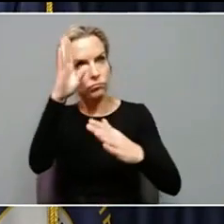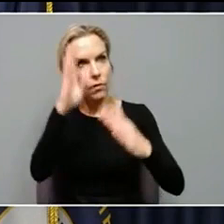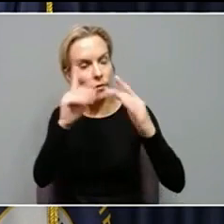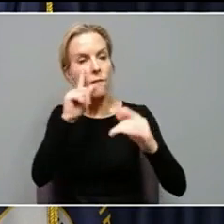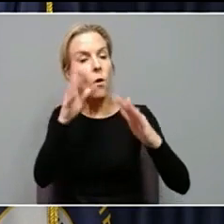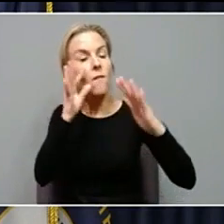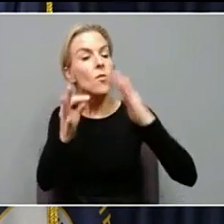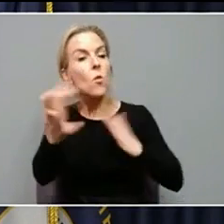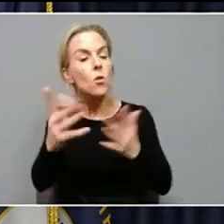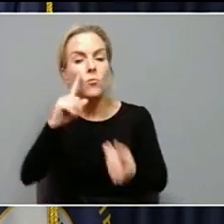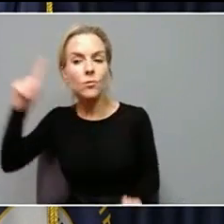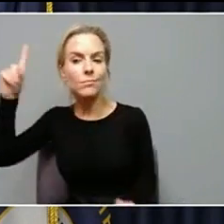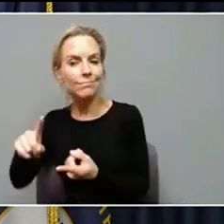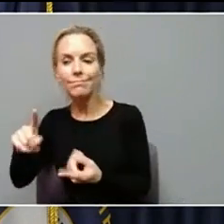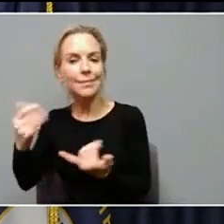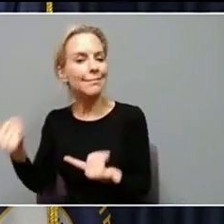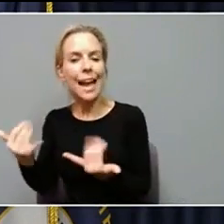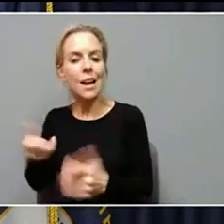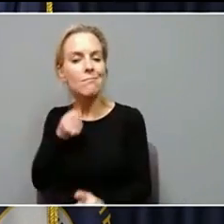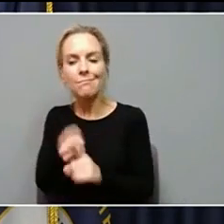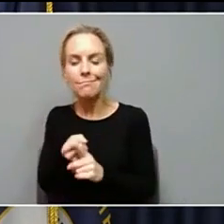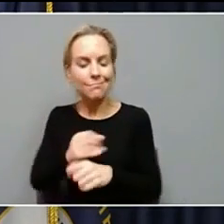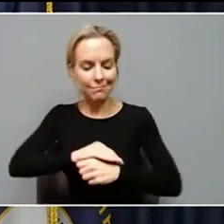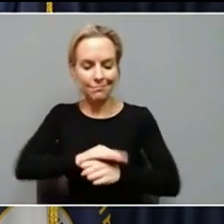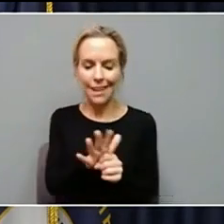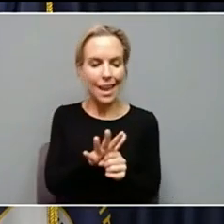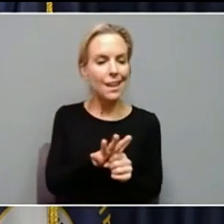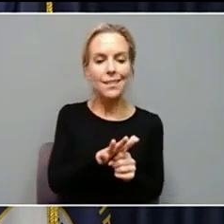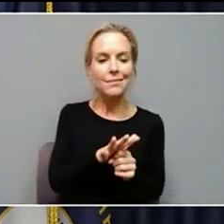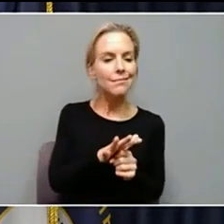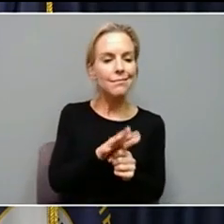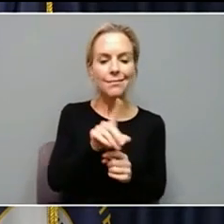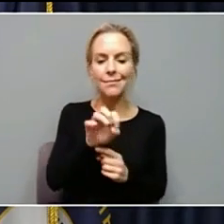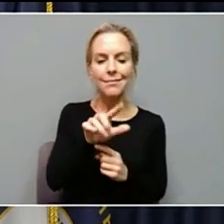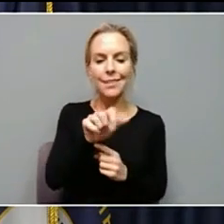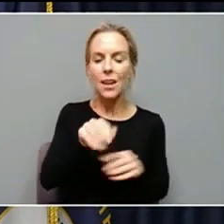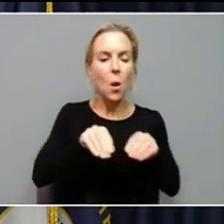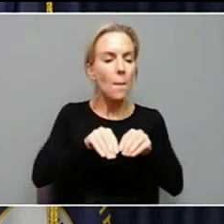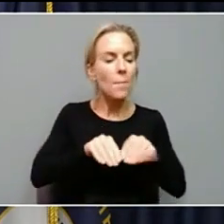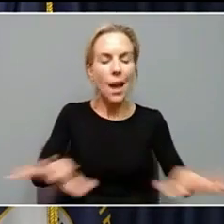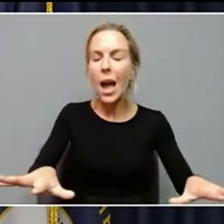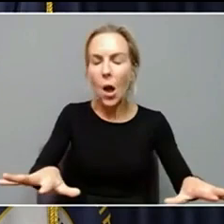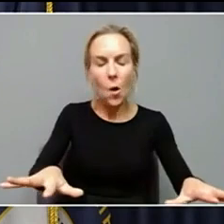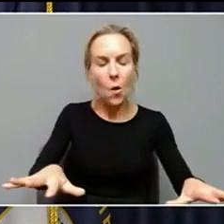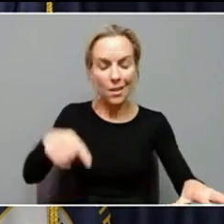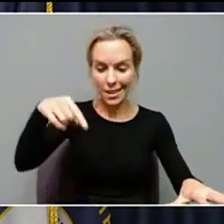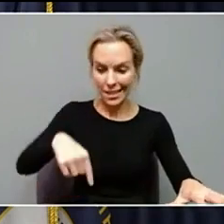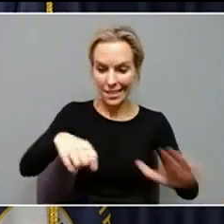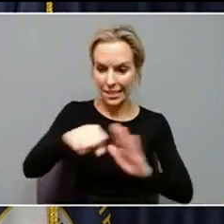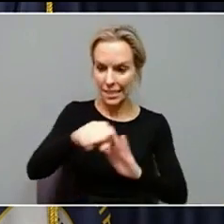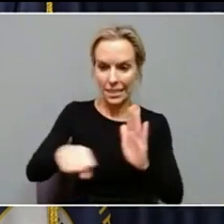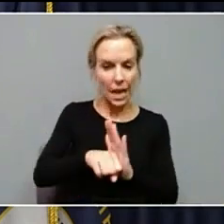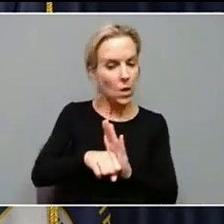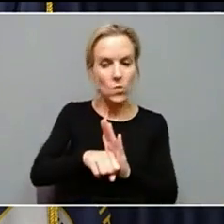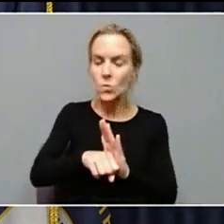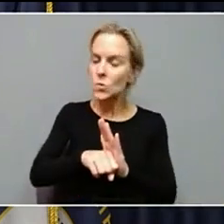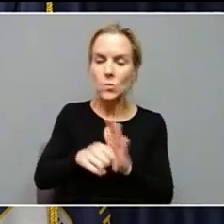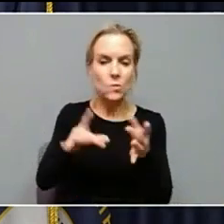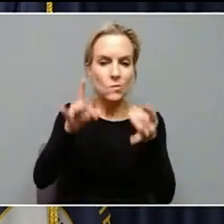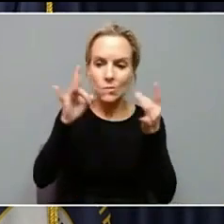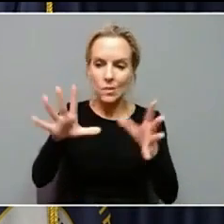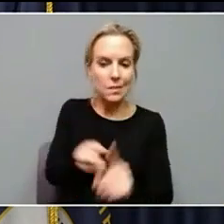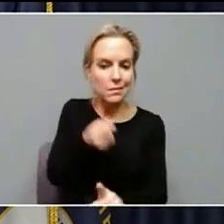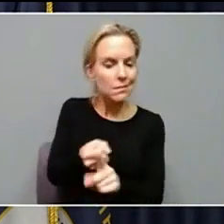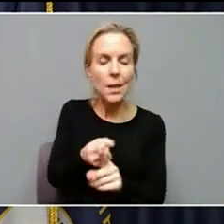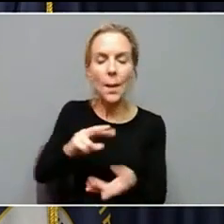the Delta variant and the amount that it is negatively impacting this state, we are going to be on orders